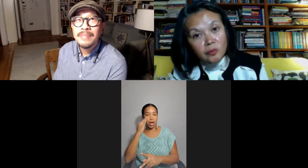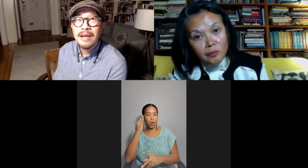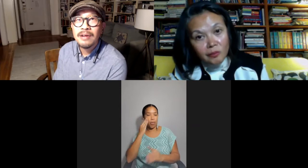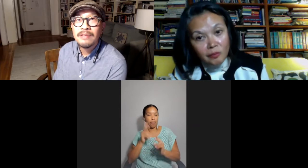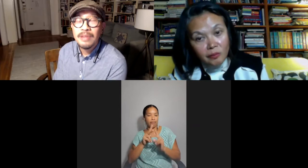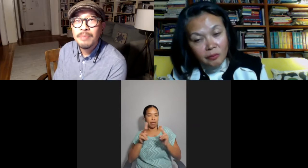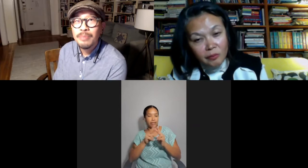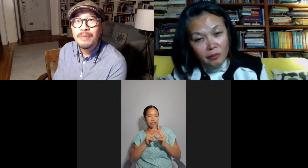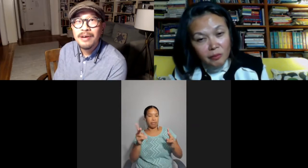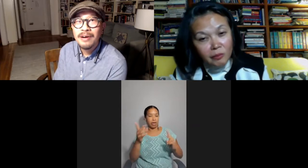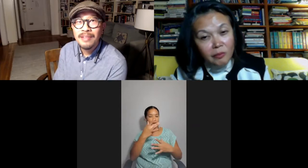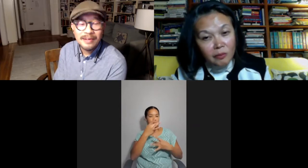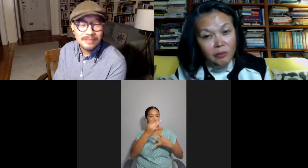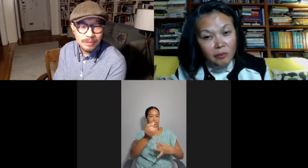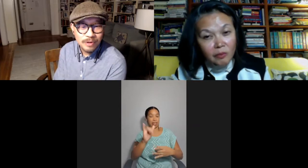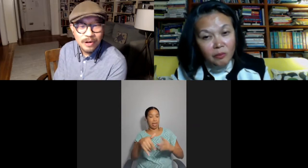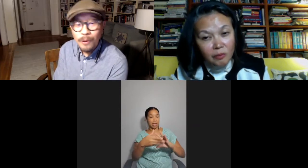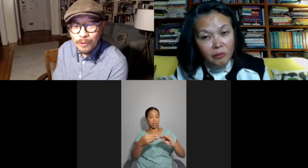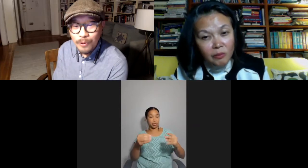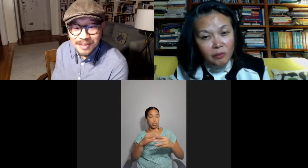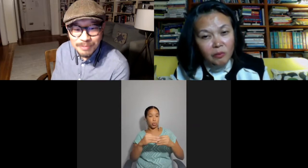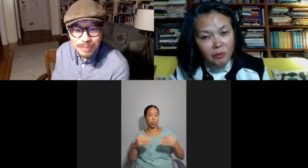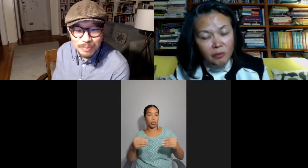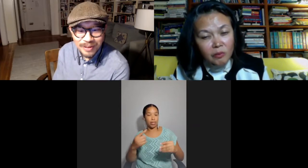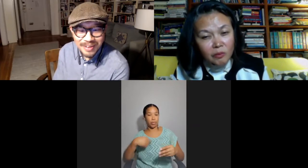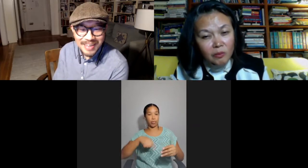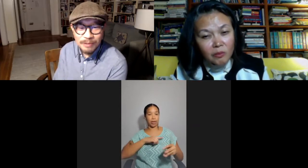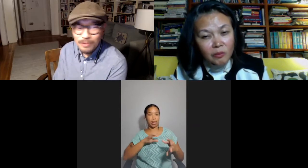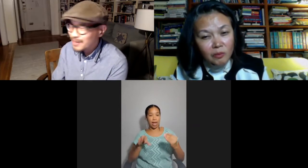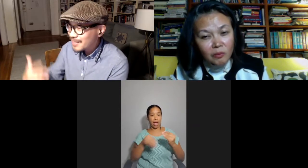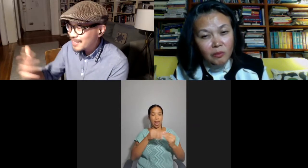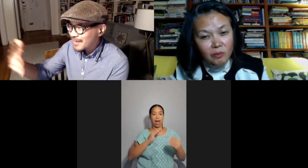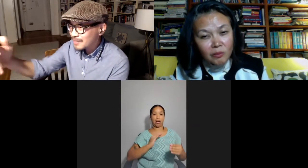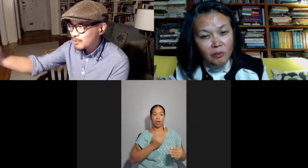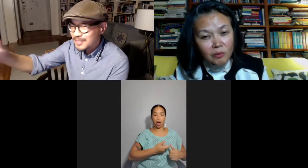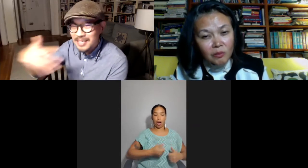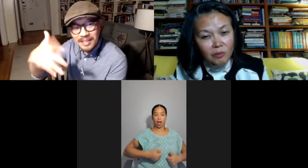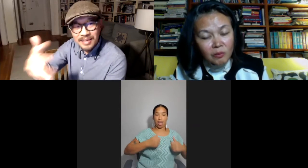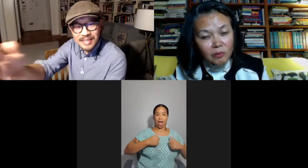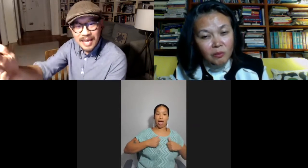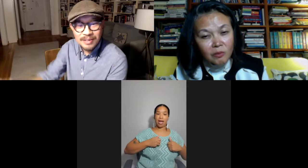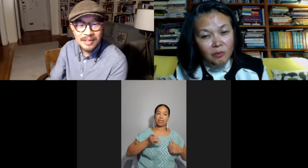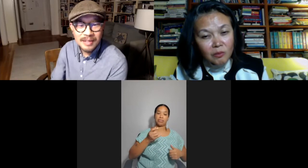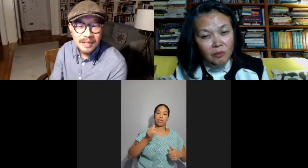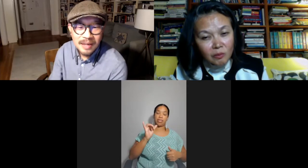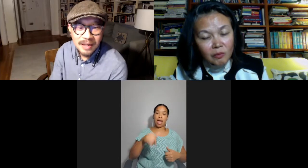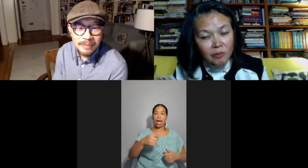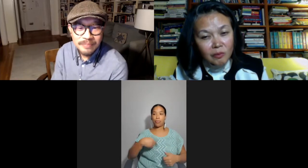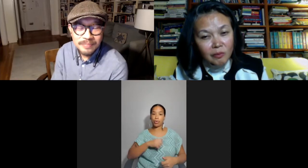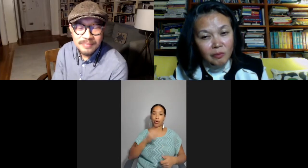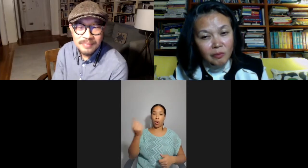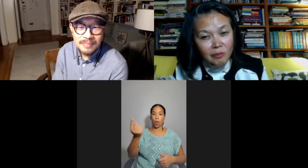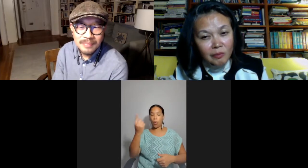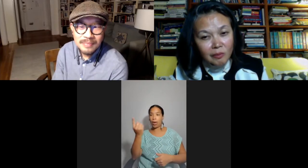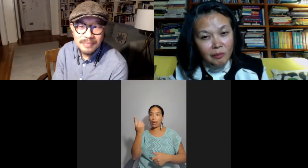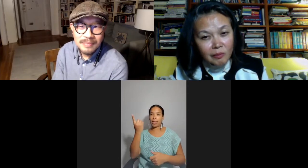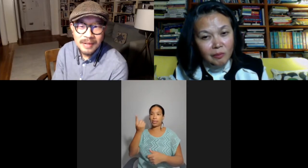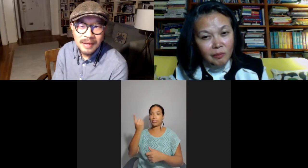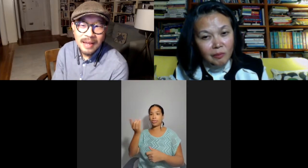a narrative that we put upon our lives, that we're goal-oriented people, and that we're seeking things out,